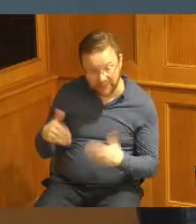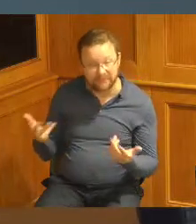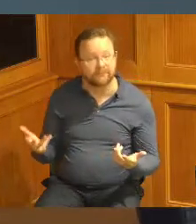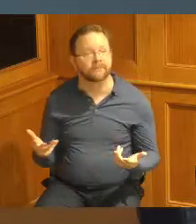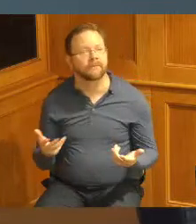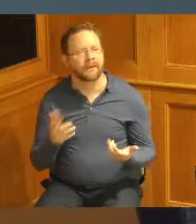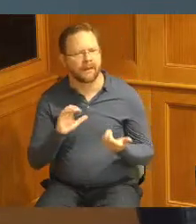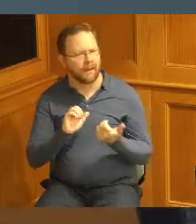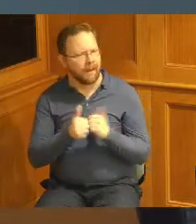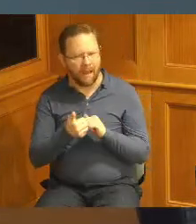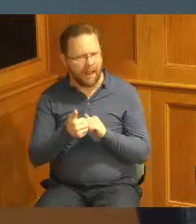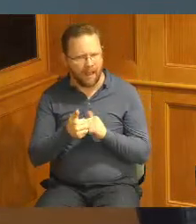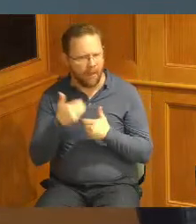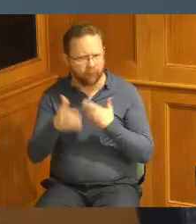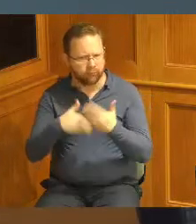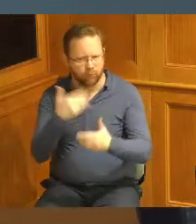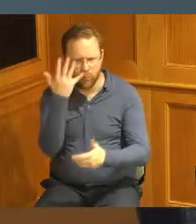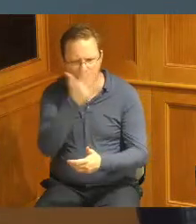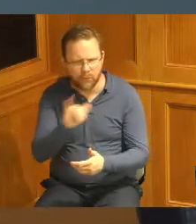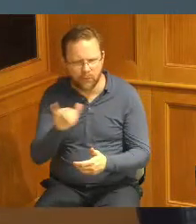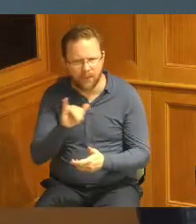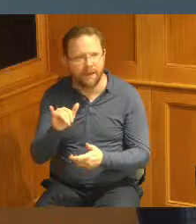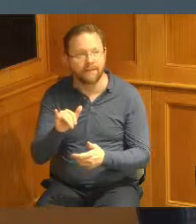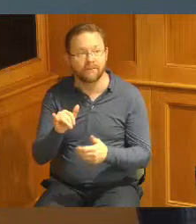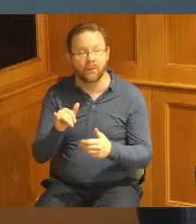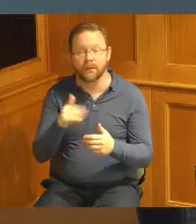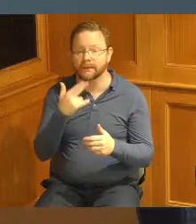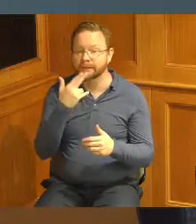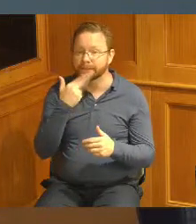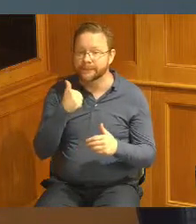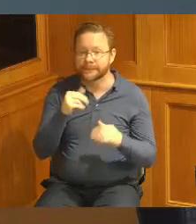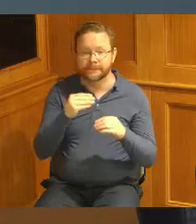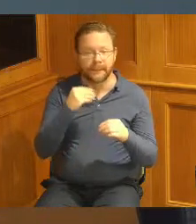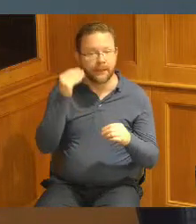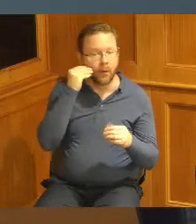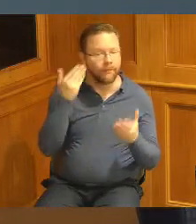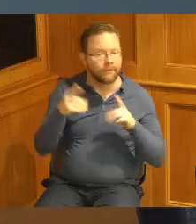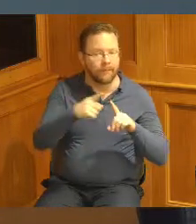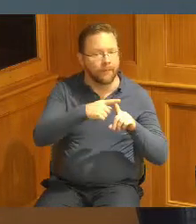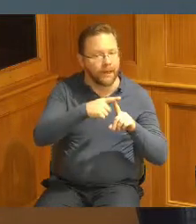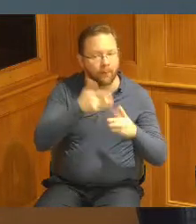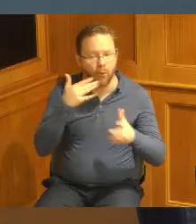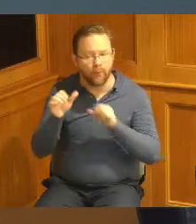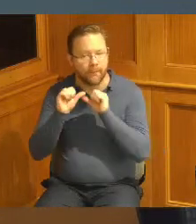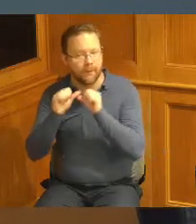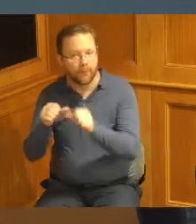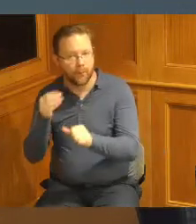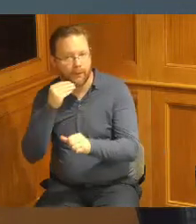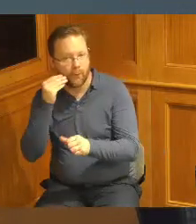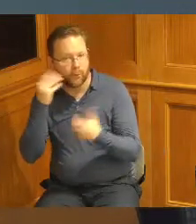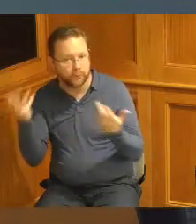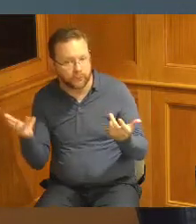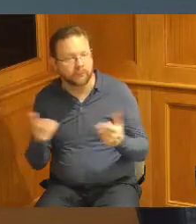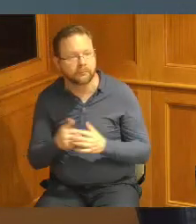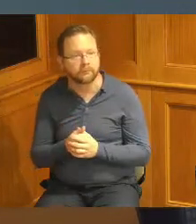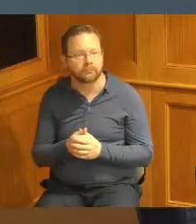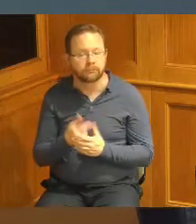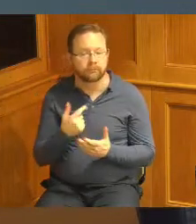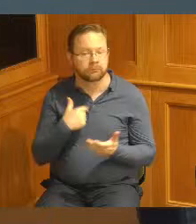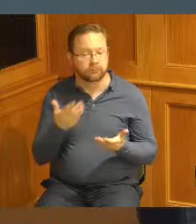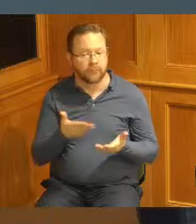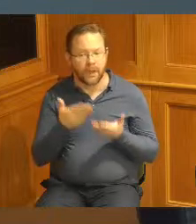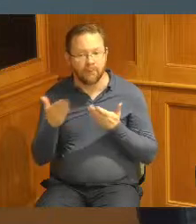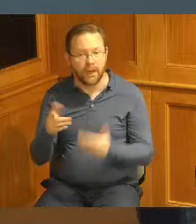to move forward for tiny homes, for either permanent housing or temporary housing. I recommended